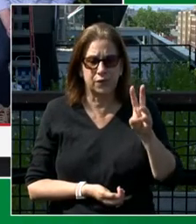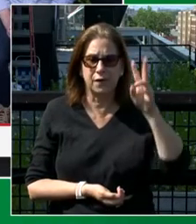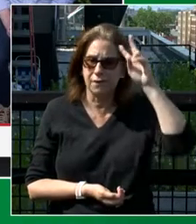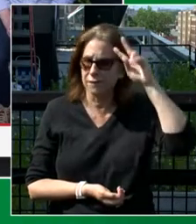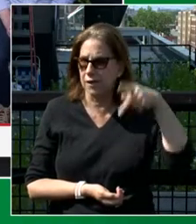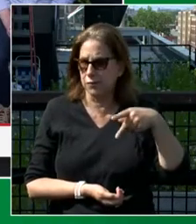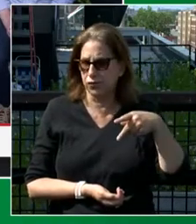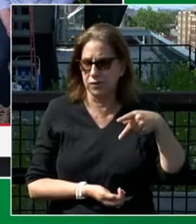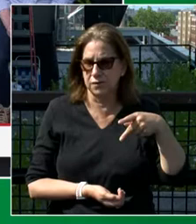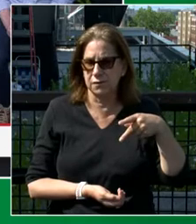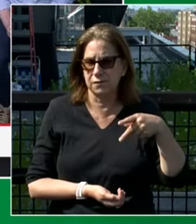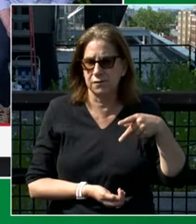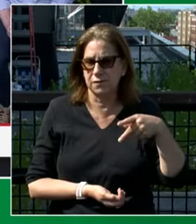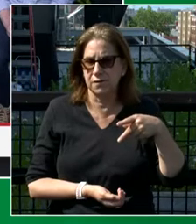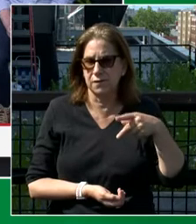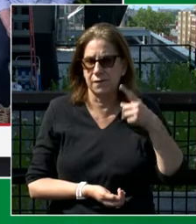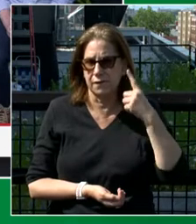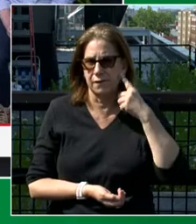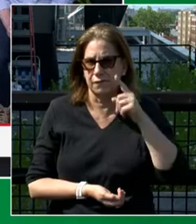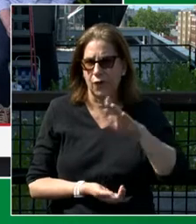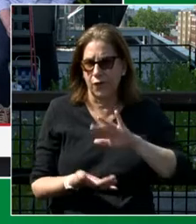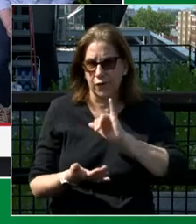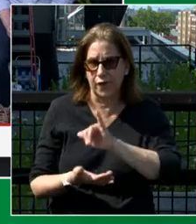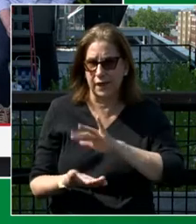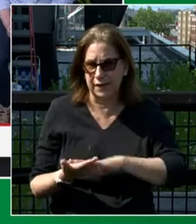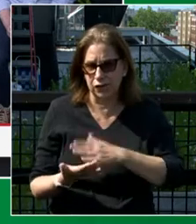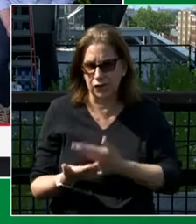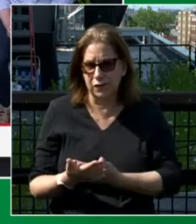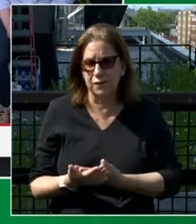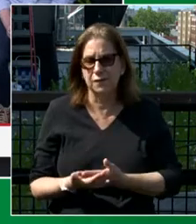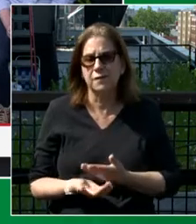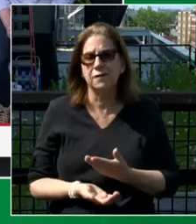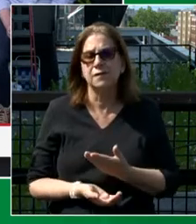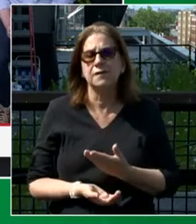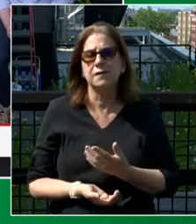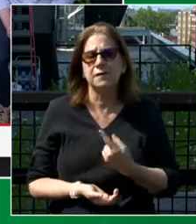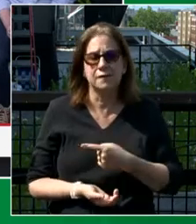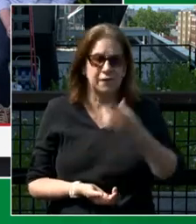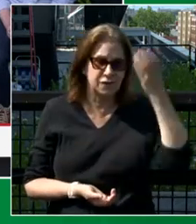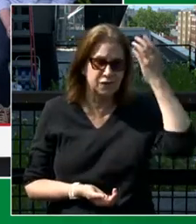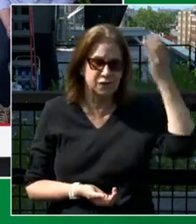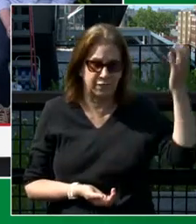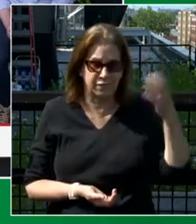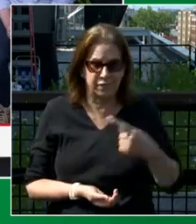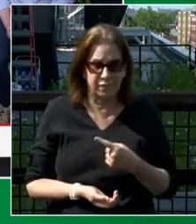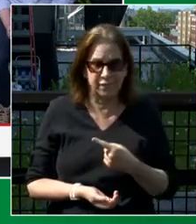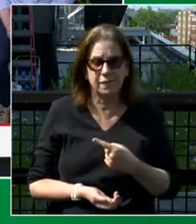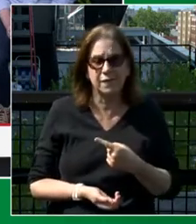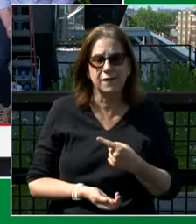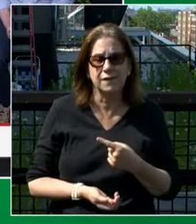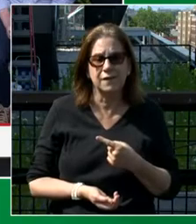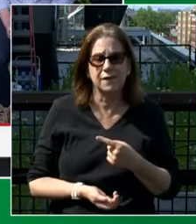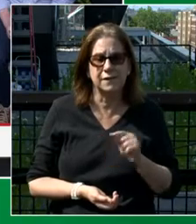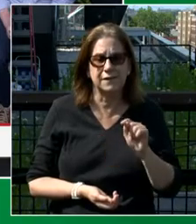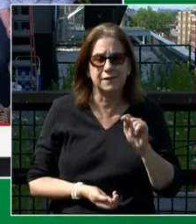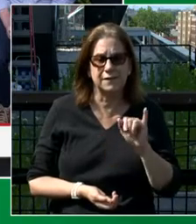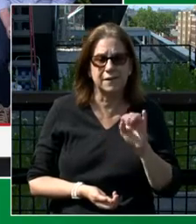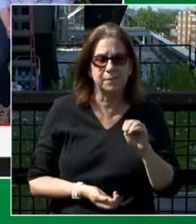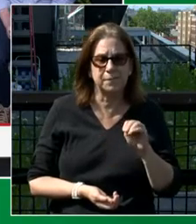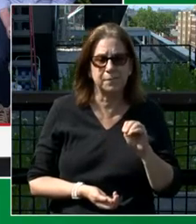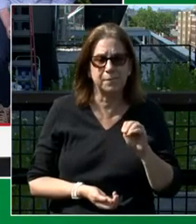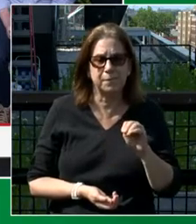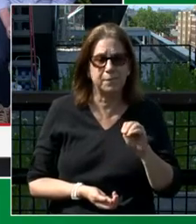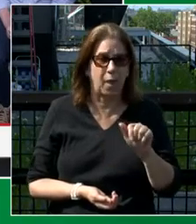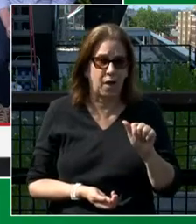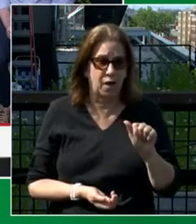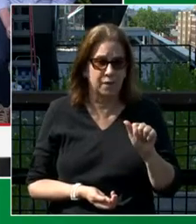about. So Chef Tim Ma, let me start off with you, though. All right, tell everybody about what my favorite restaurant is. So Lucky